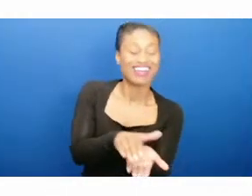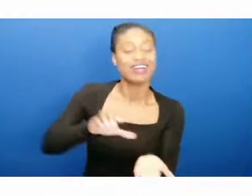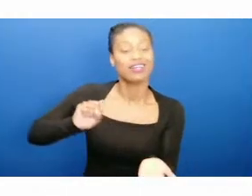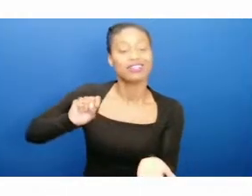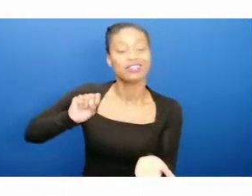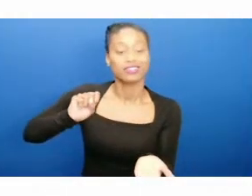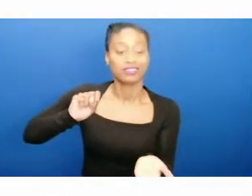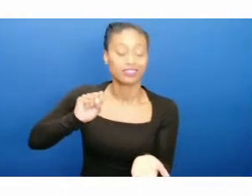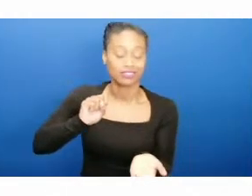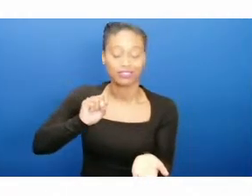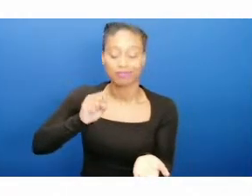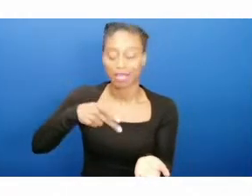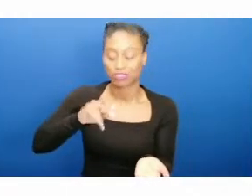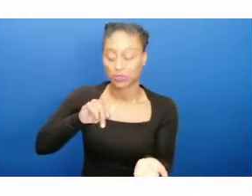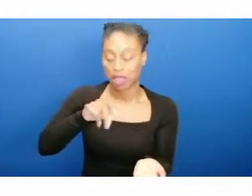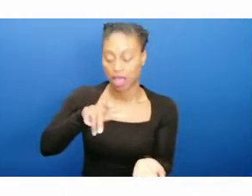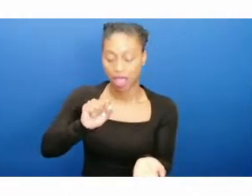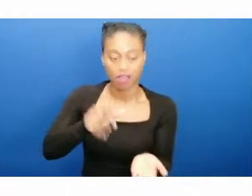fold.